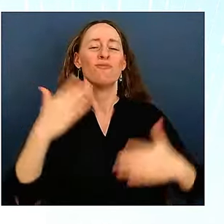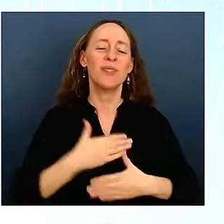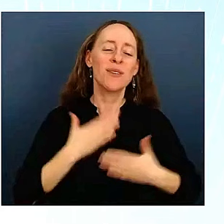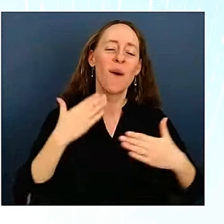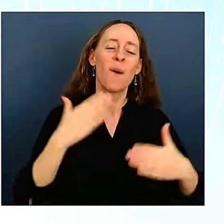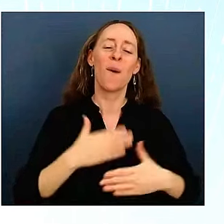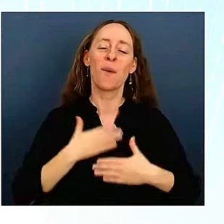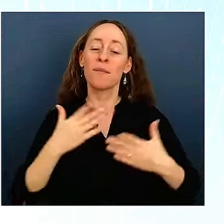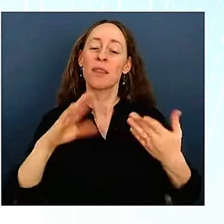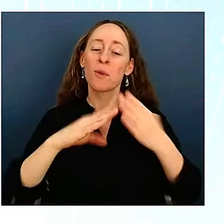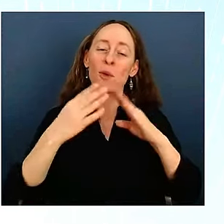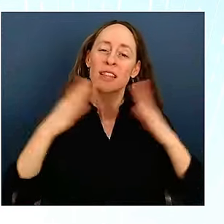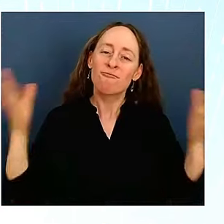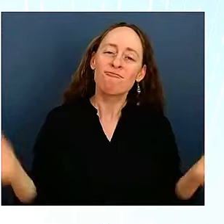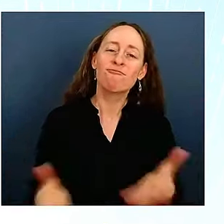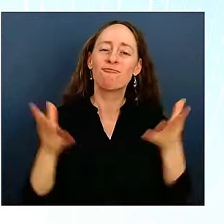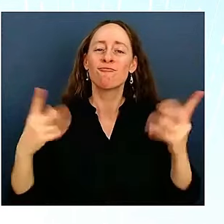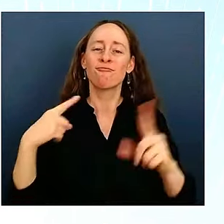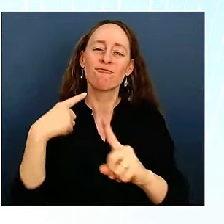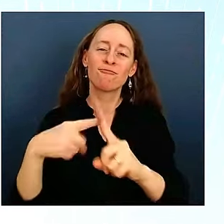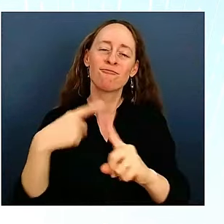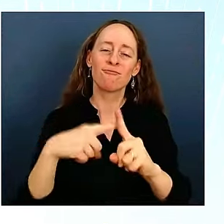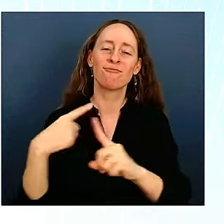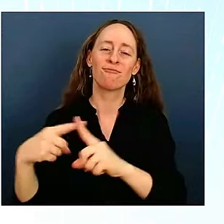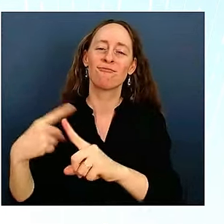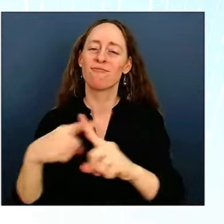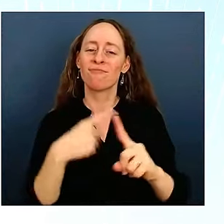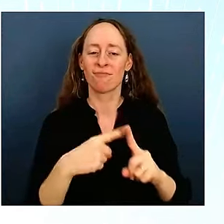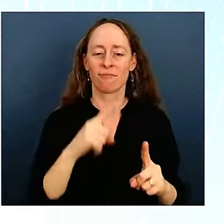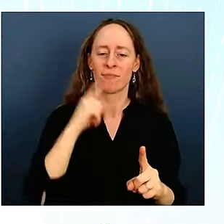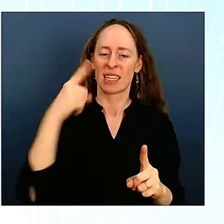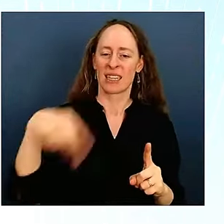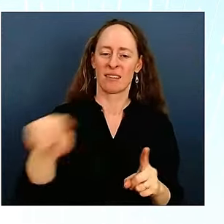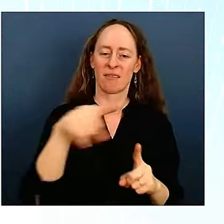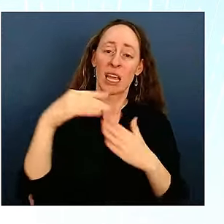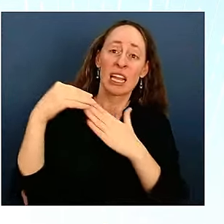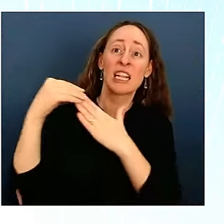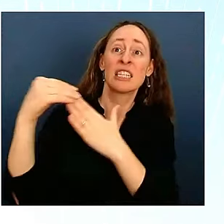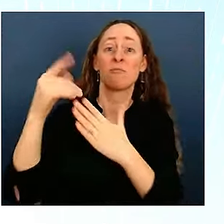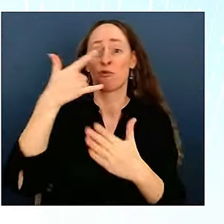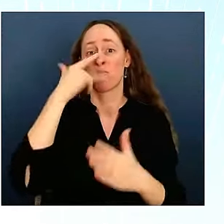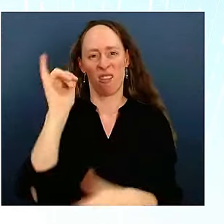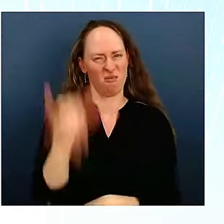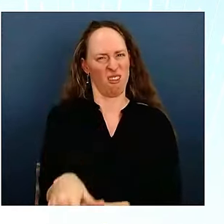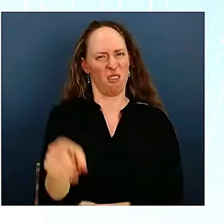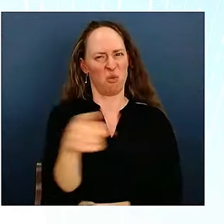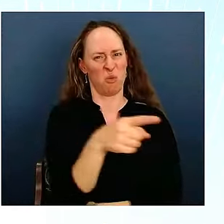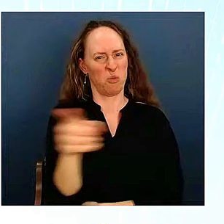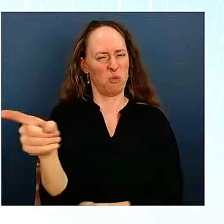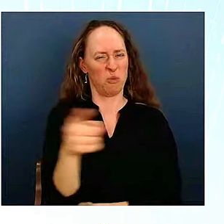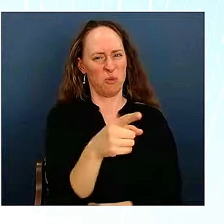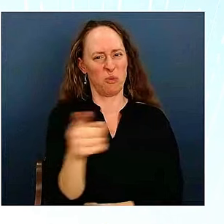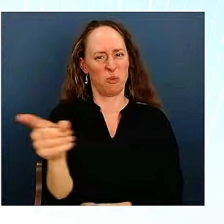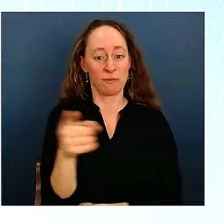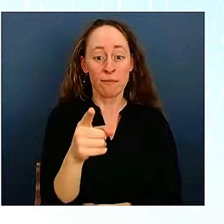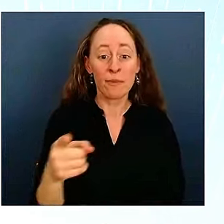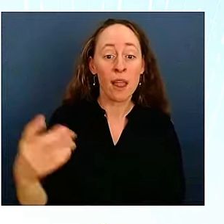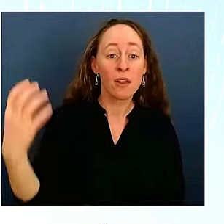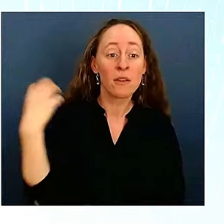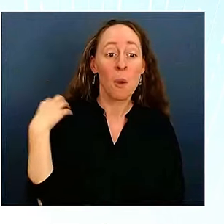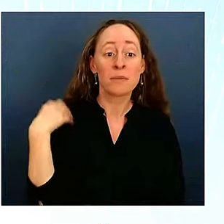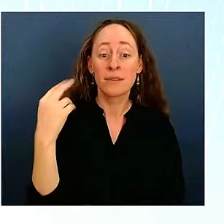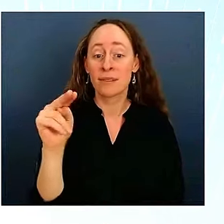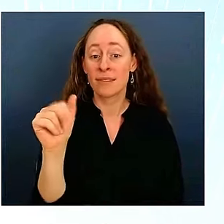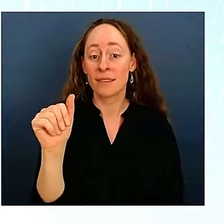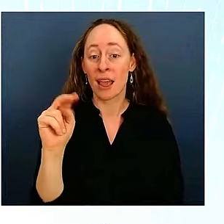leadership actually looks like. And this is something that Coach Nancy knows a thing or two about. So right before the MLS Cup